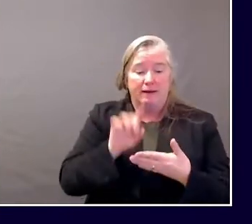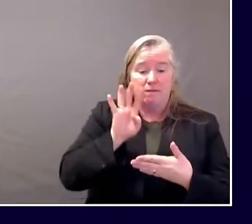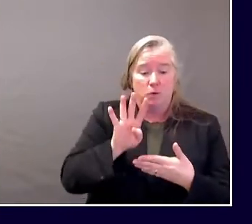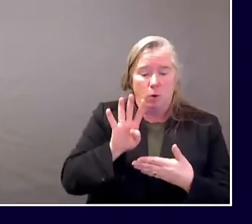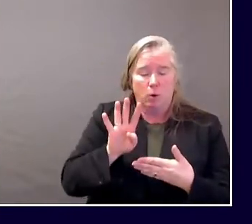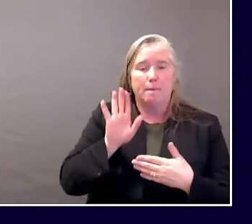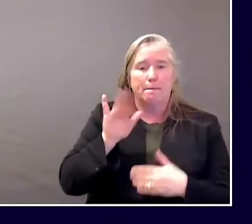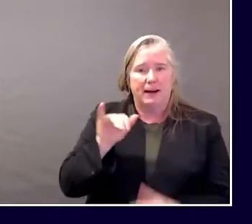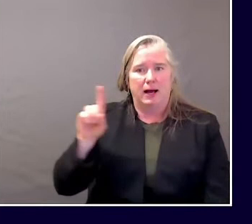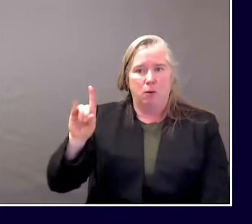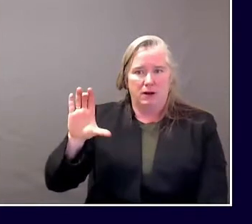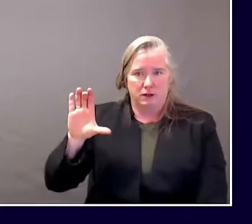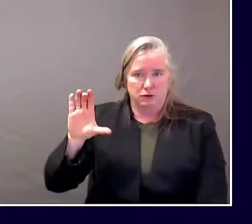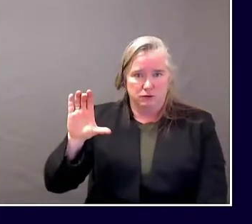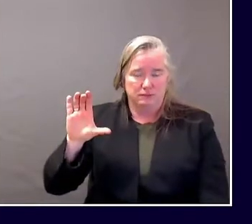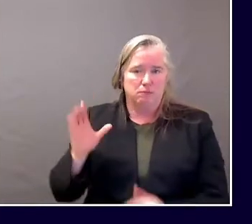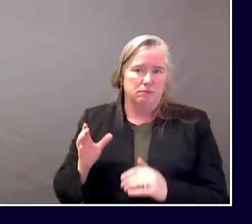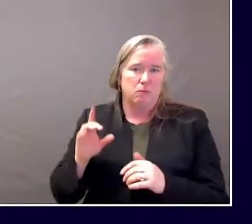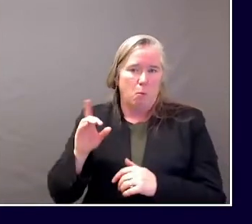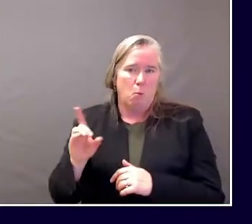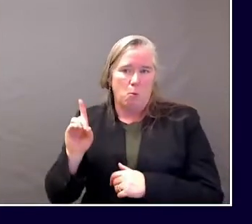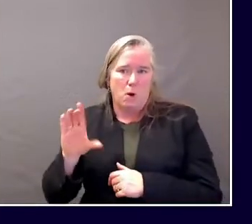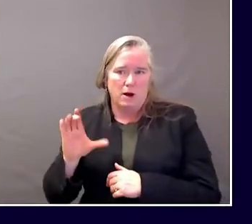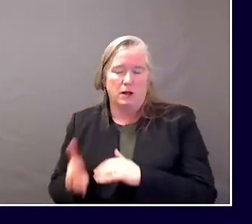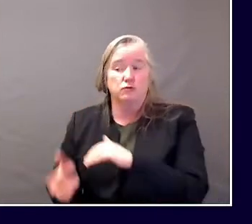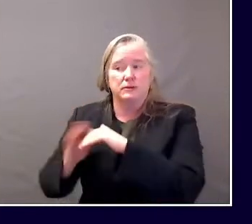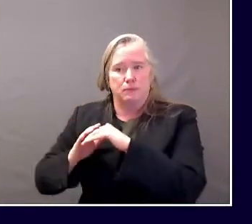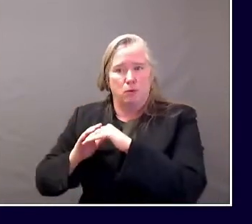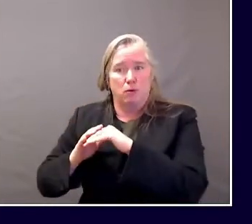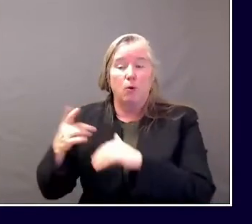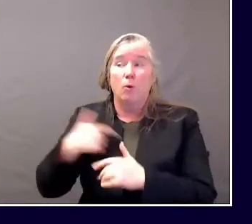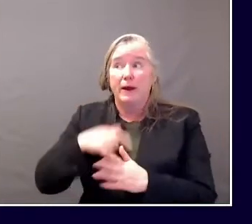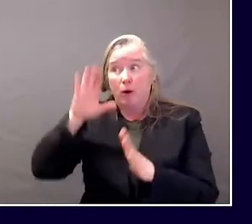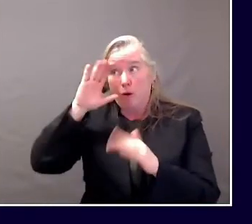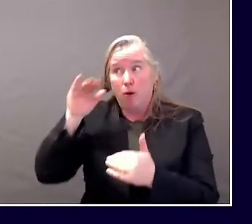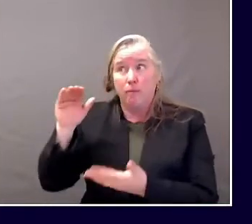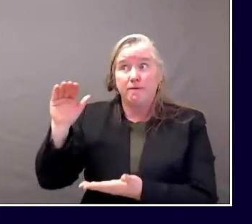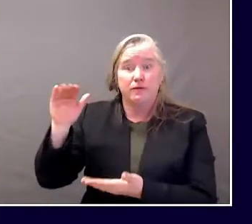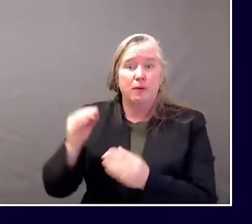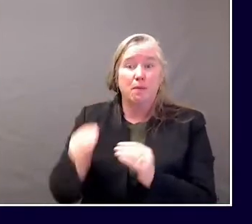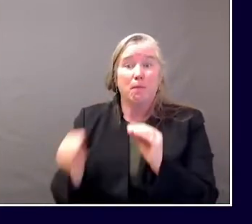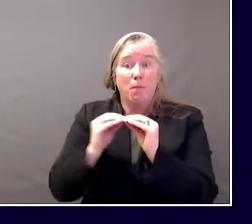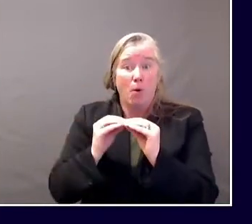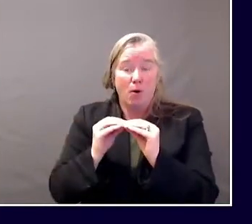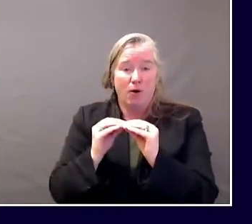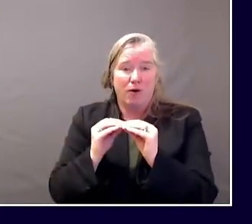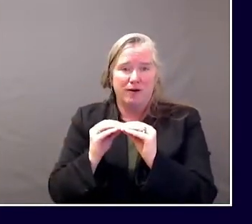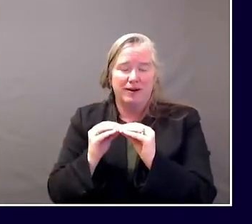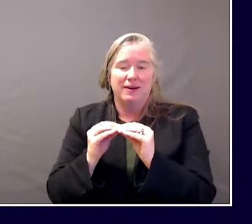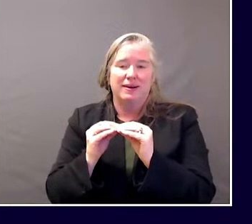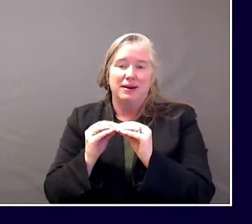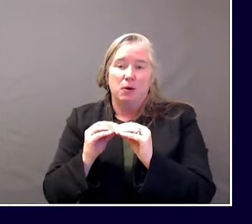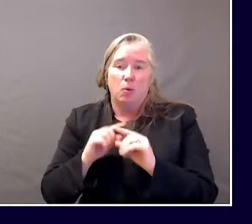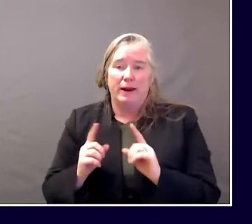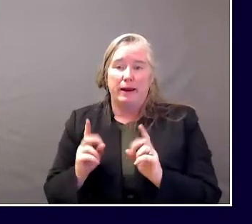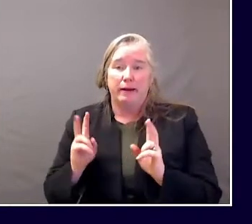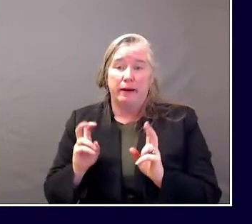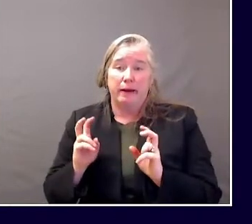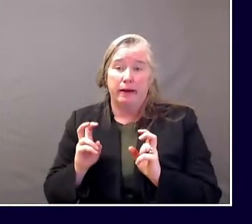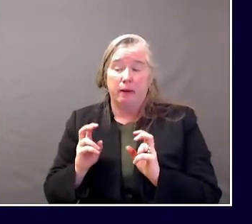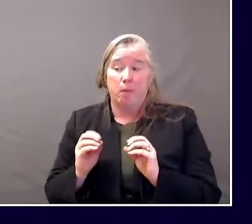January 4th. We were hoping for more. We got more by a whopping 100